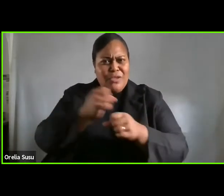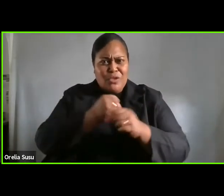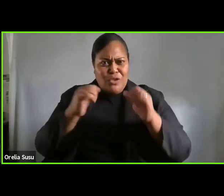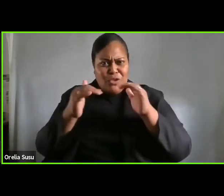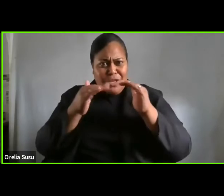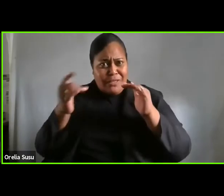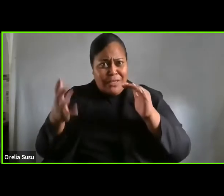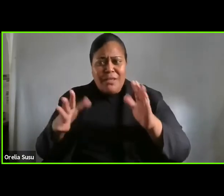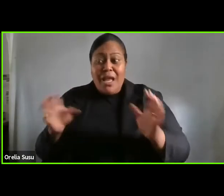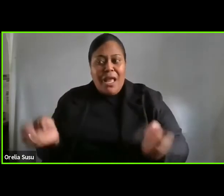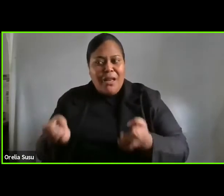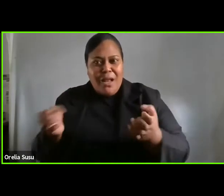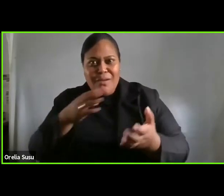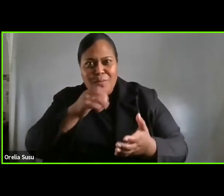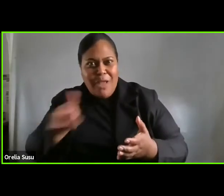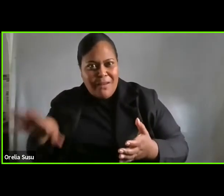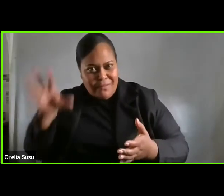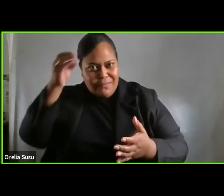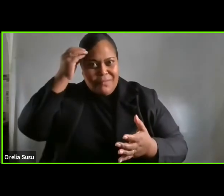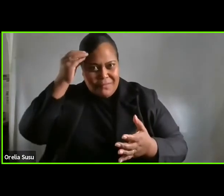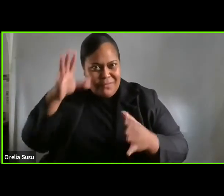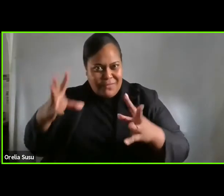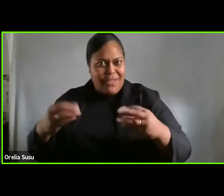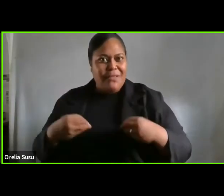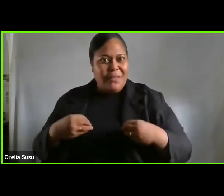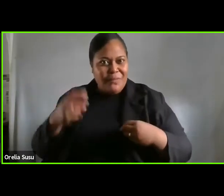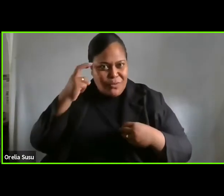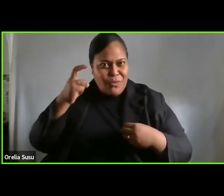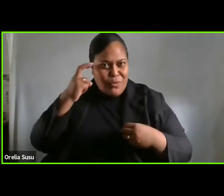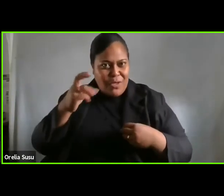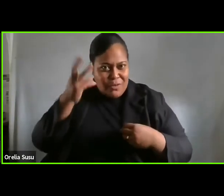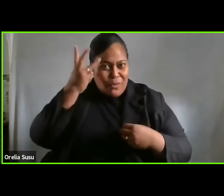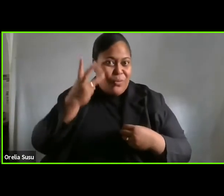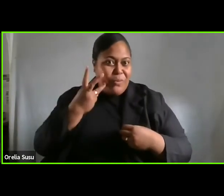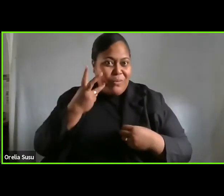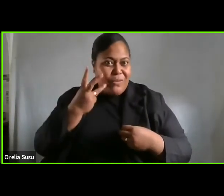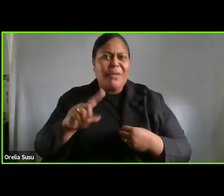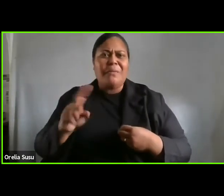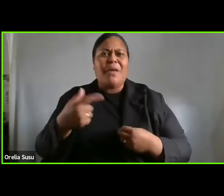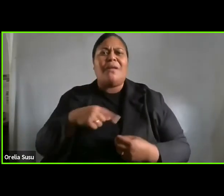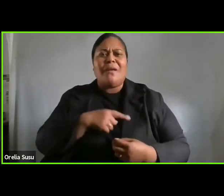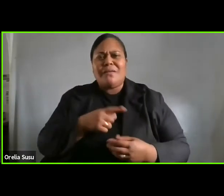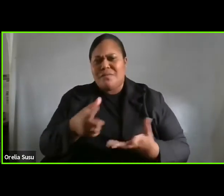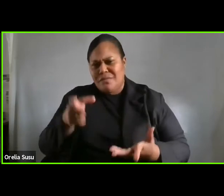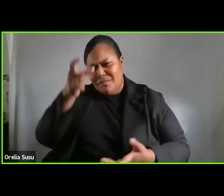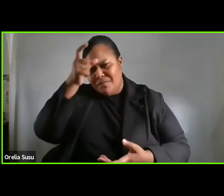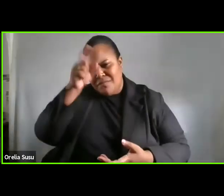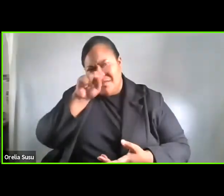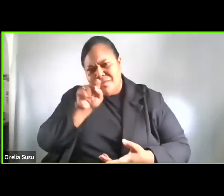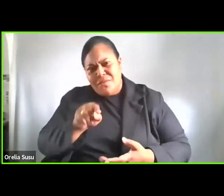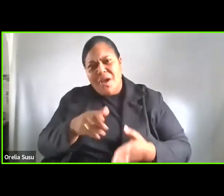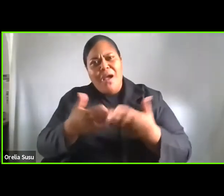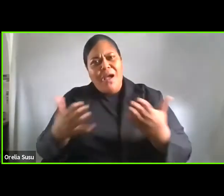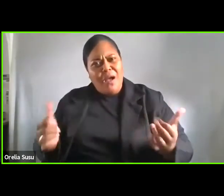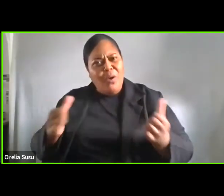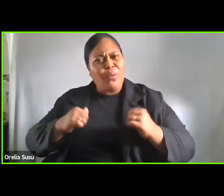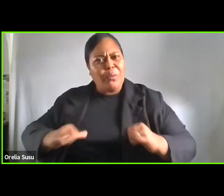be more involved in the change and training of women and the question is how do we practice this to ensure inclusive